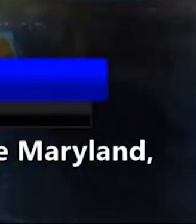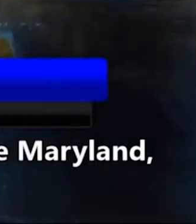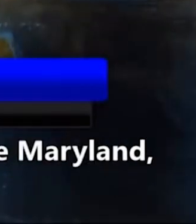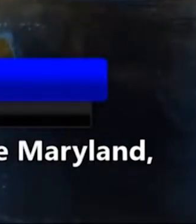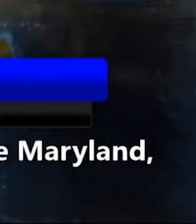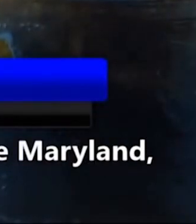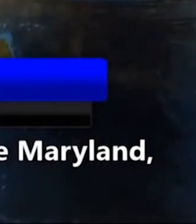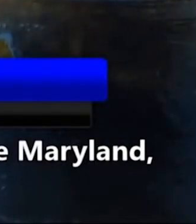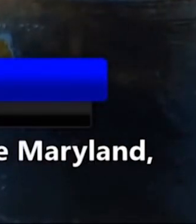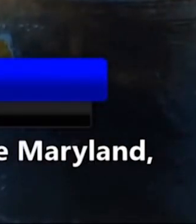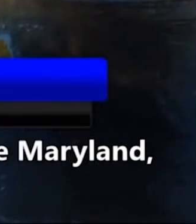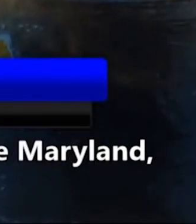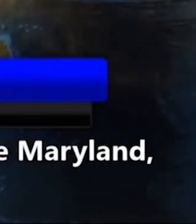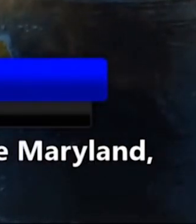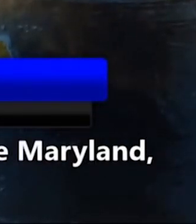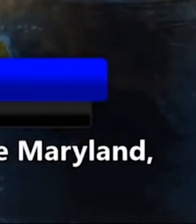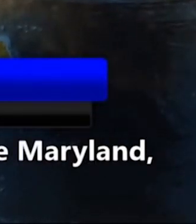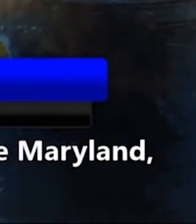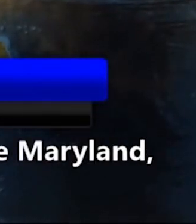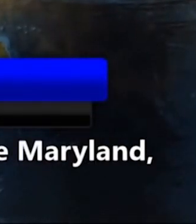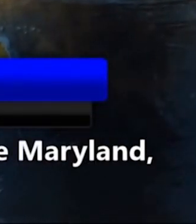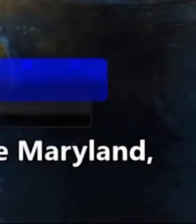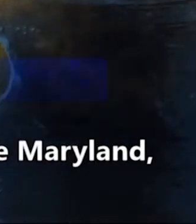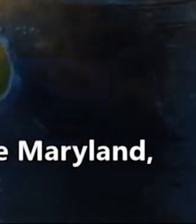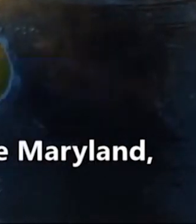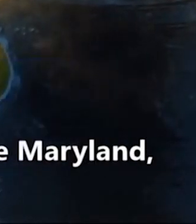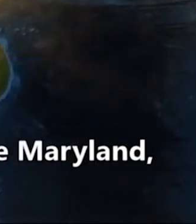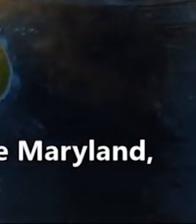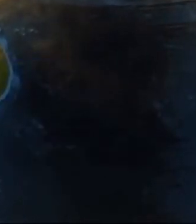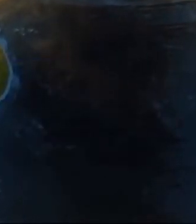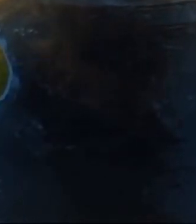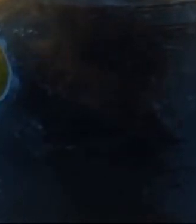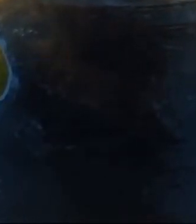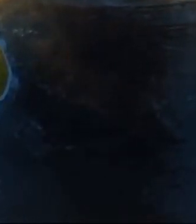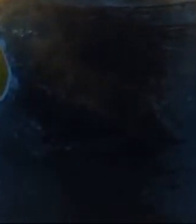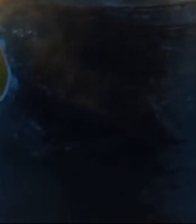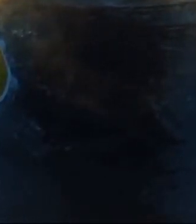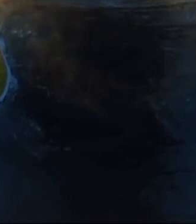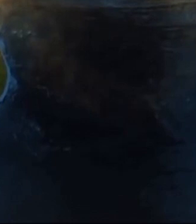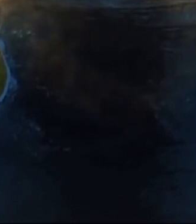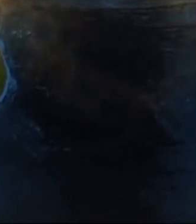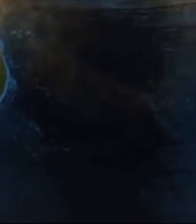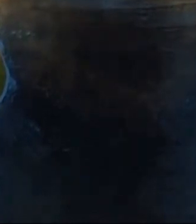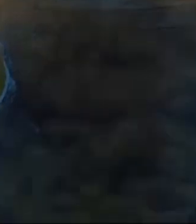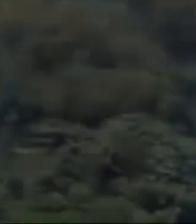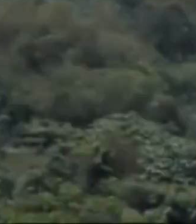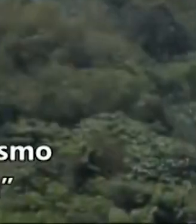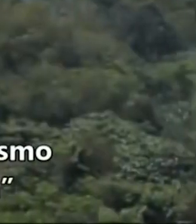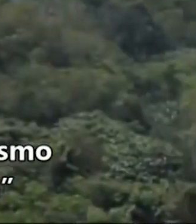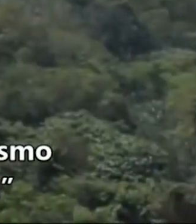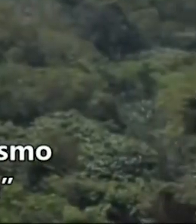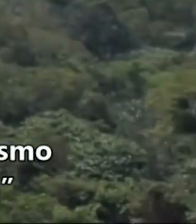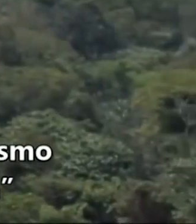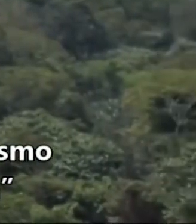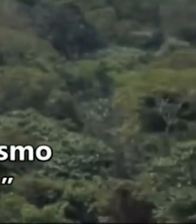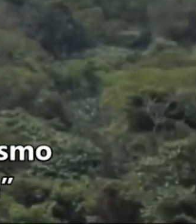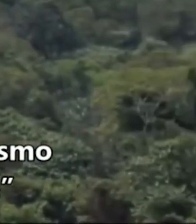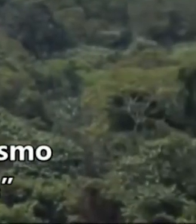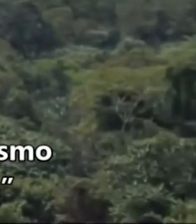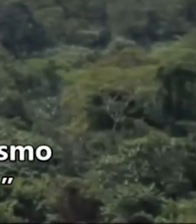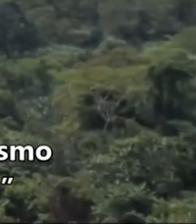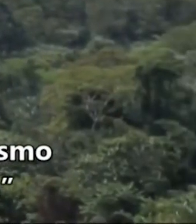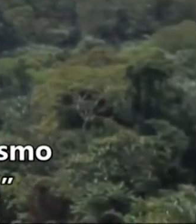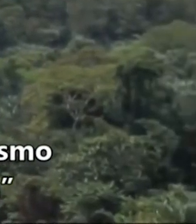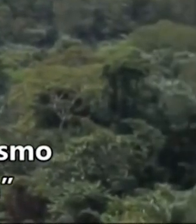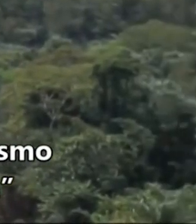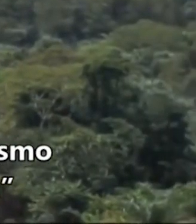an atmospheric scientist at the University of Maryland, who works at NASA's Goddard Space Flight Center in Greenbelt, Maryland. Dust affects climate,